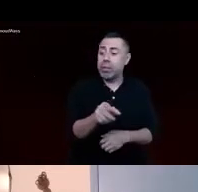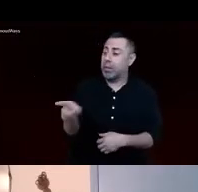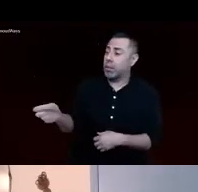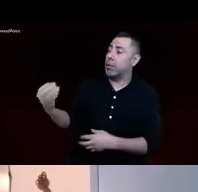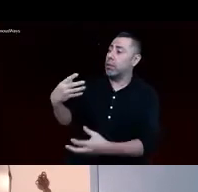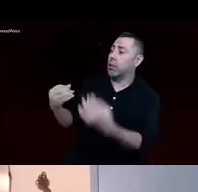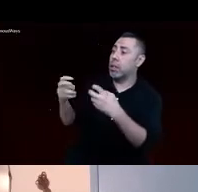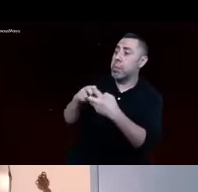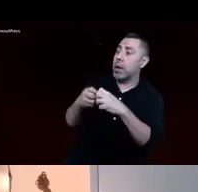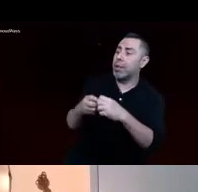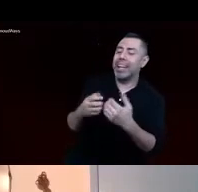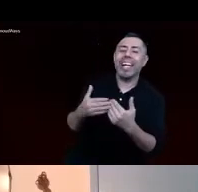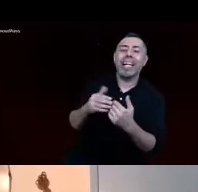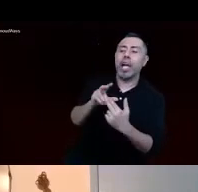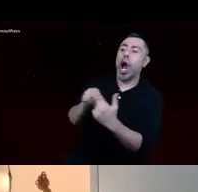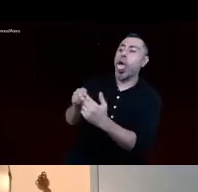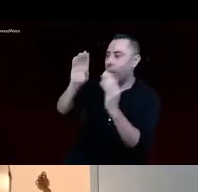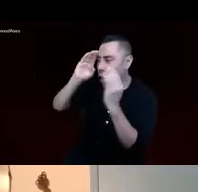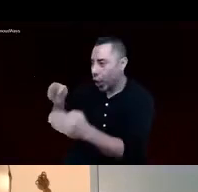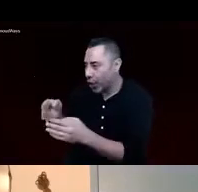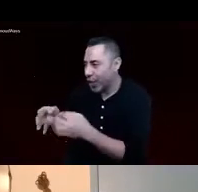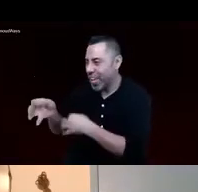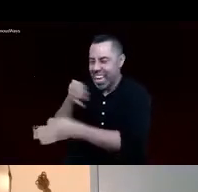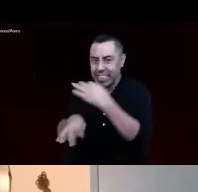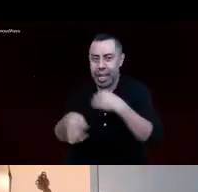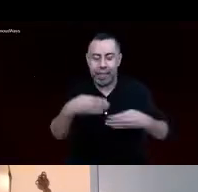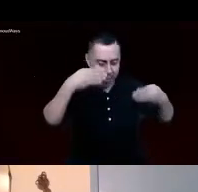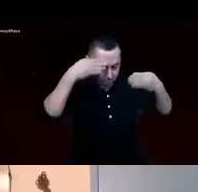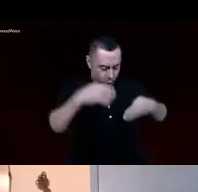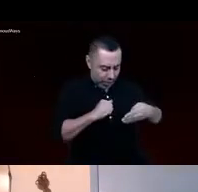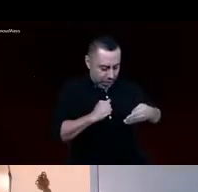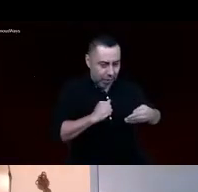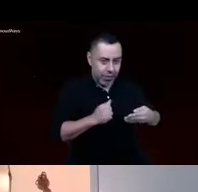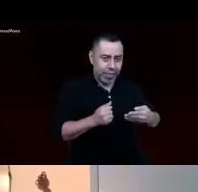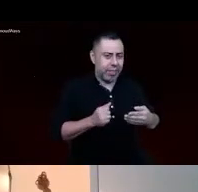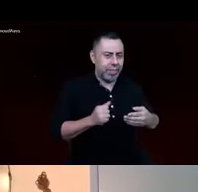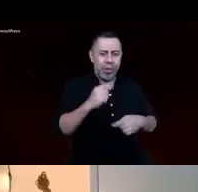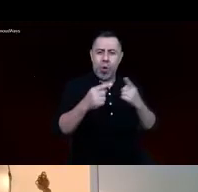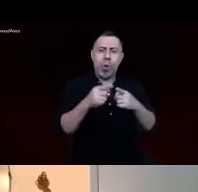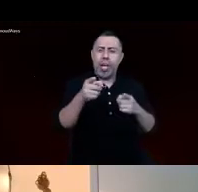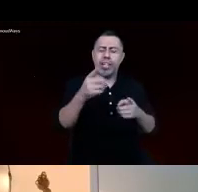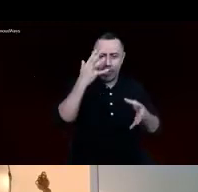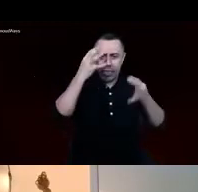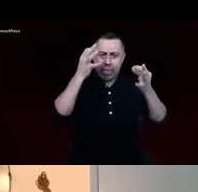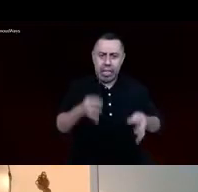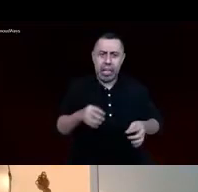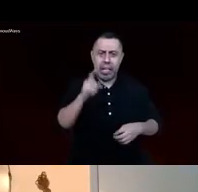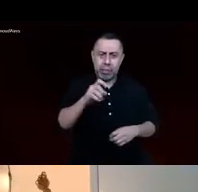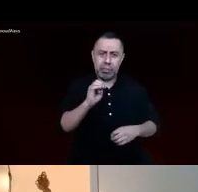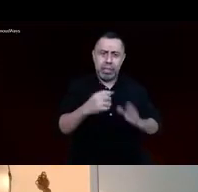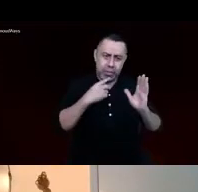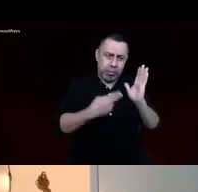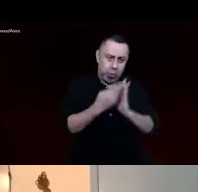dealing with yourself. So when did you decide that that's what you needed to do to be true to yourself? You're muted,